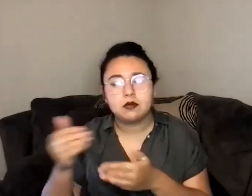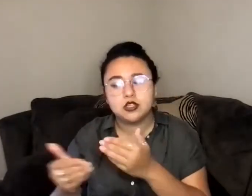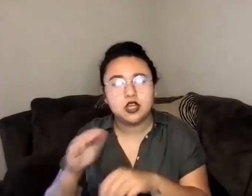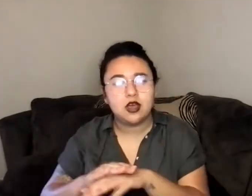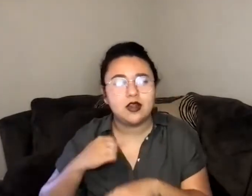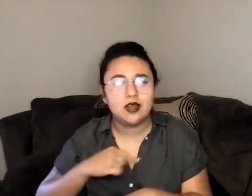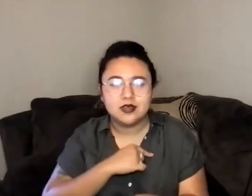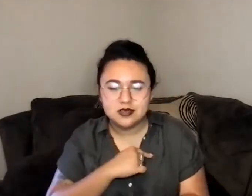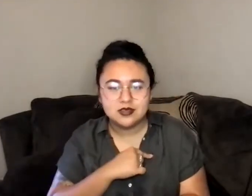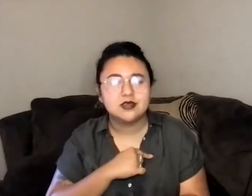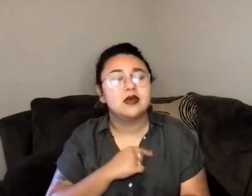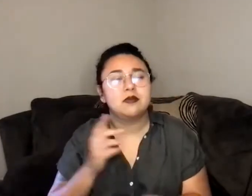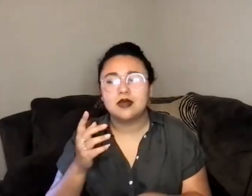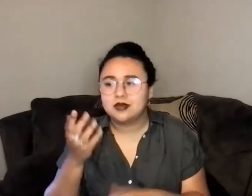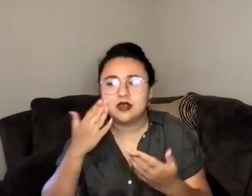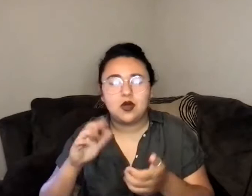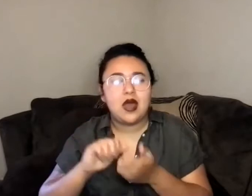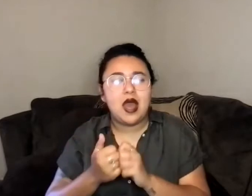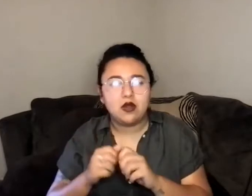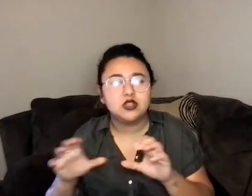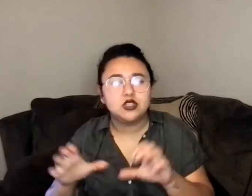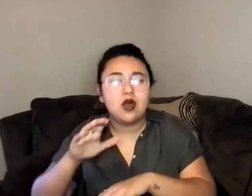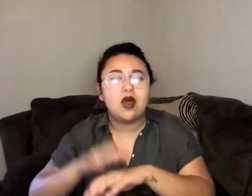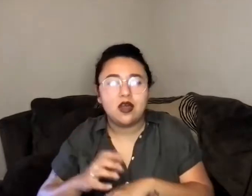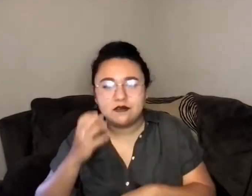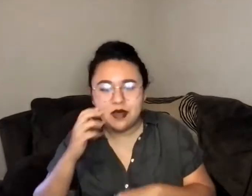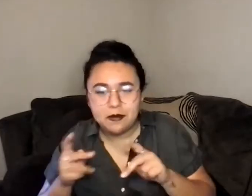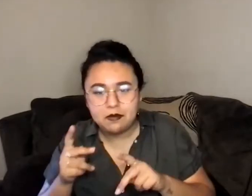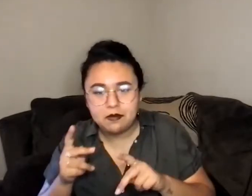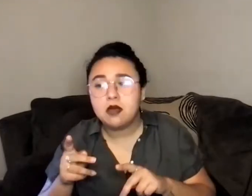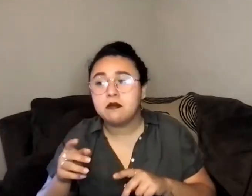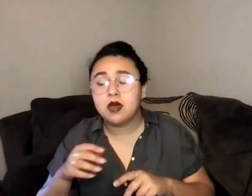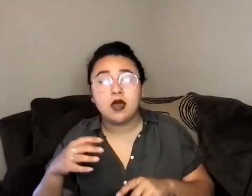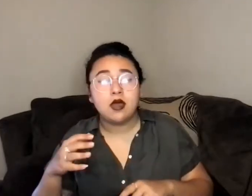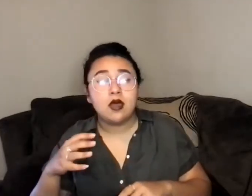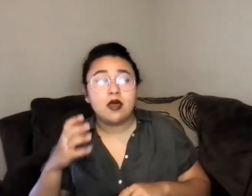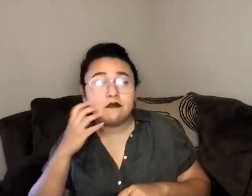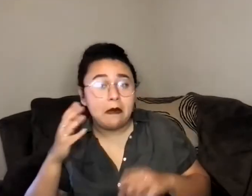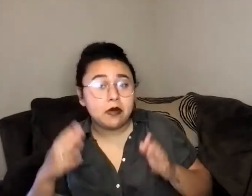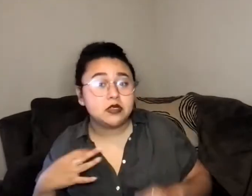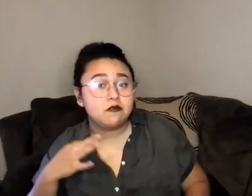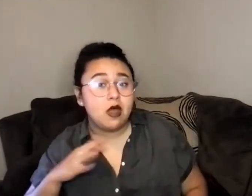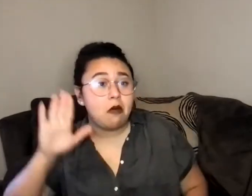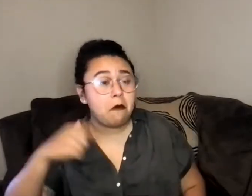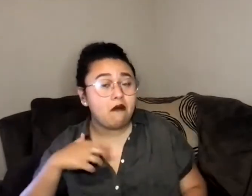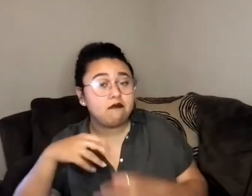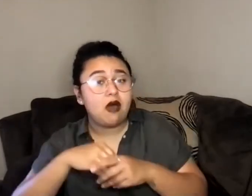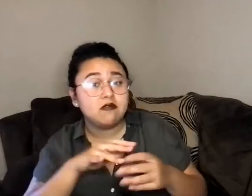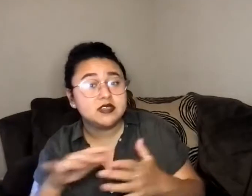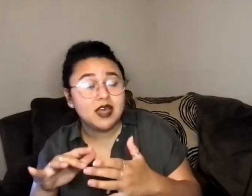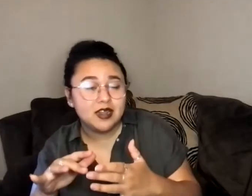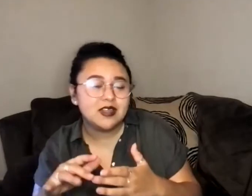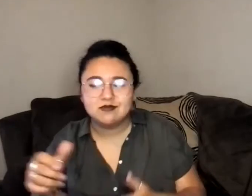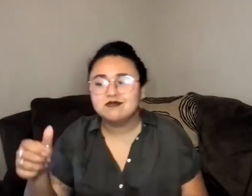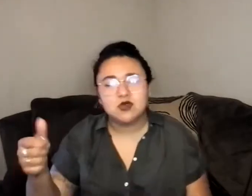Exactly. But when there are opportunities to learn how to do them on fat people, they reject the fat people from the possibilities of doing that research. Exactly. Or